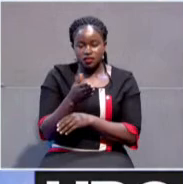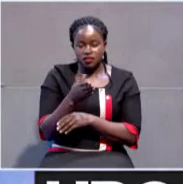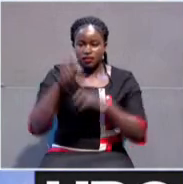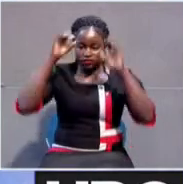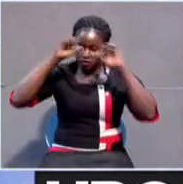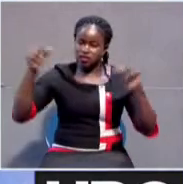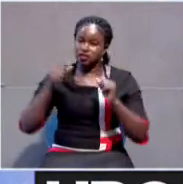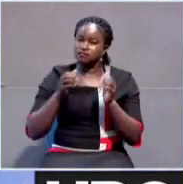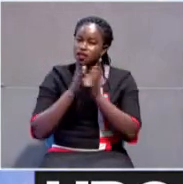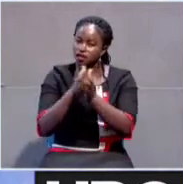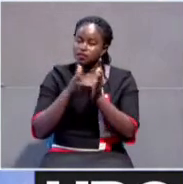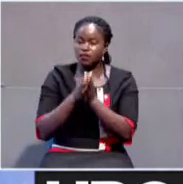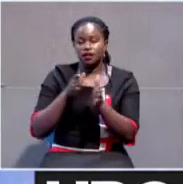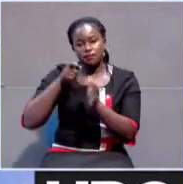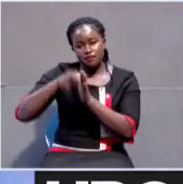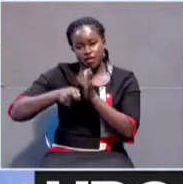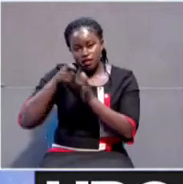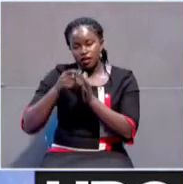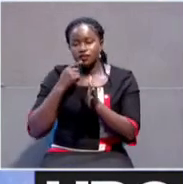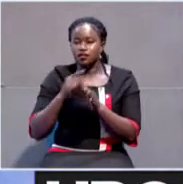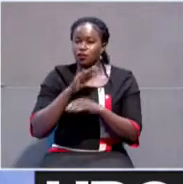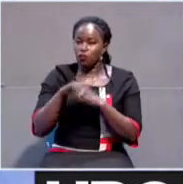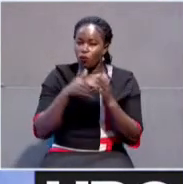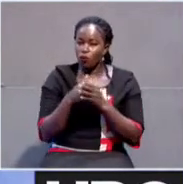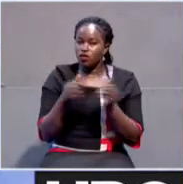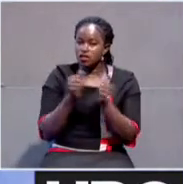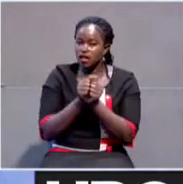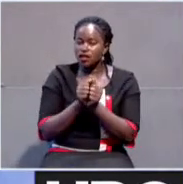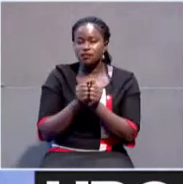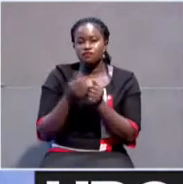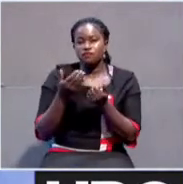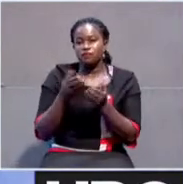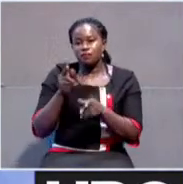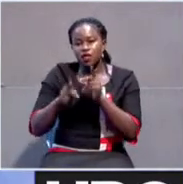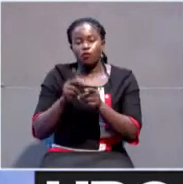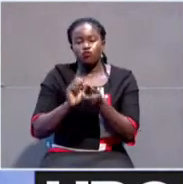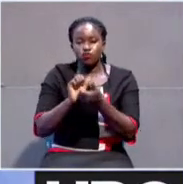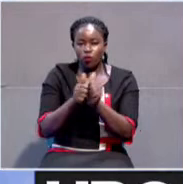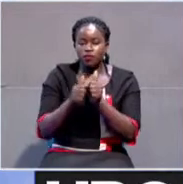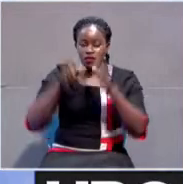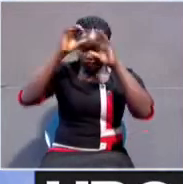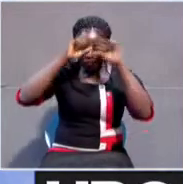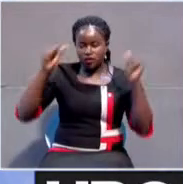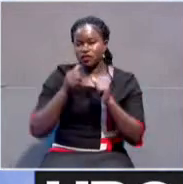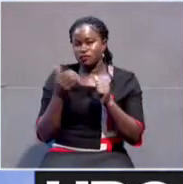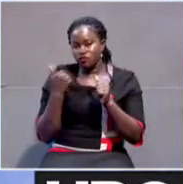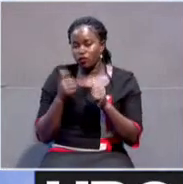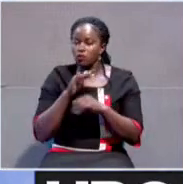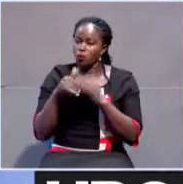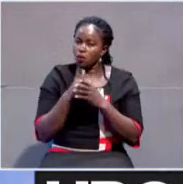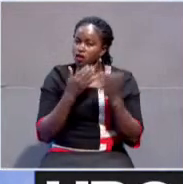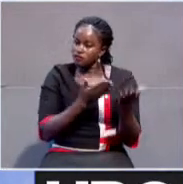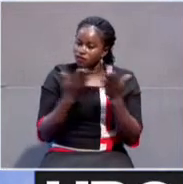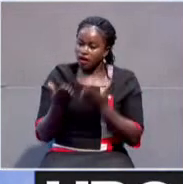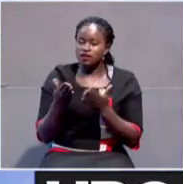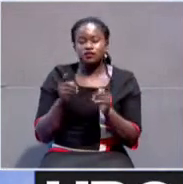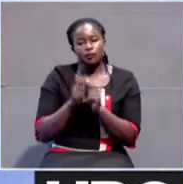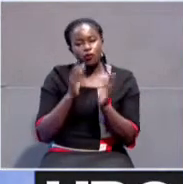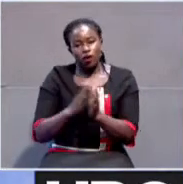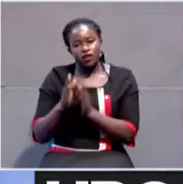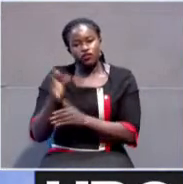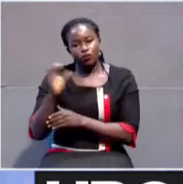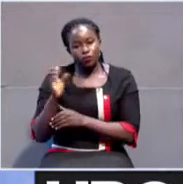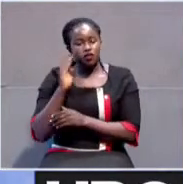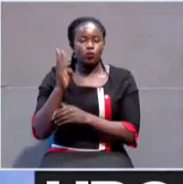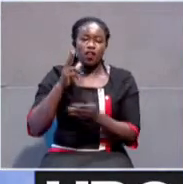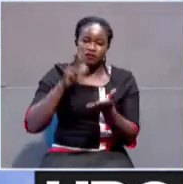Mbayo told the media that all the 10 former presidential candidates are invited and the organizing committee is yet to confirm